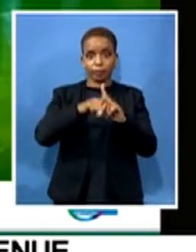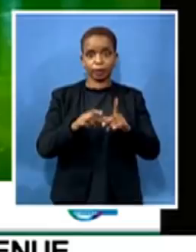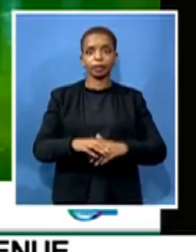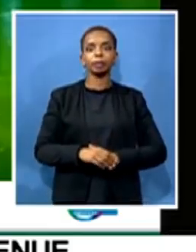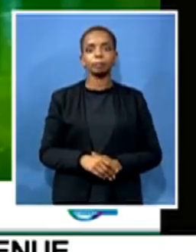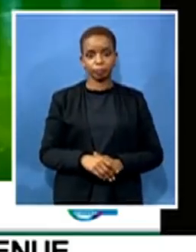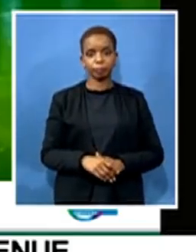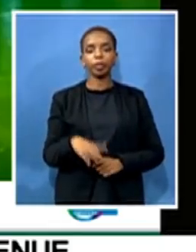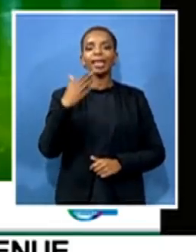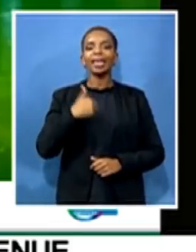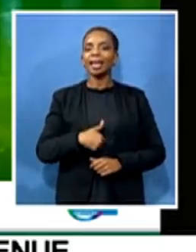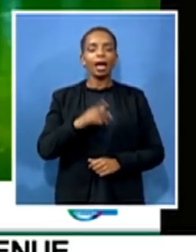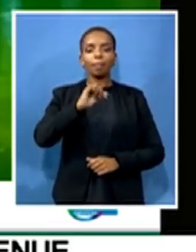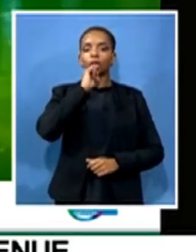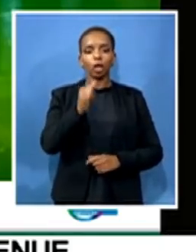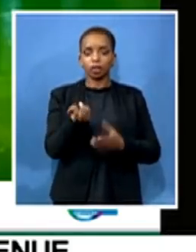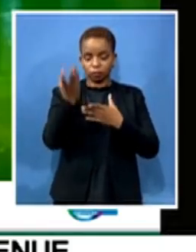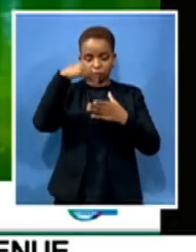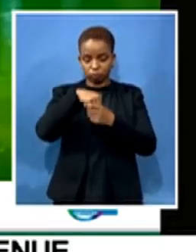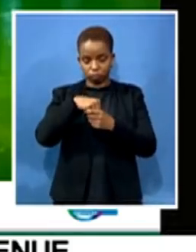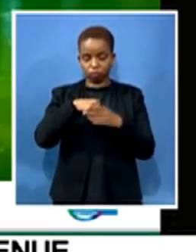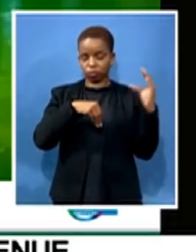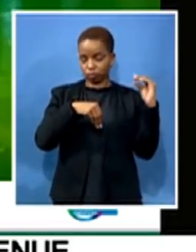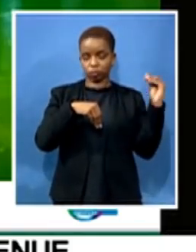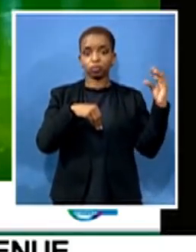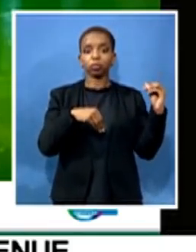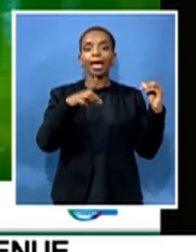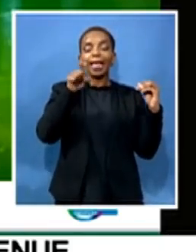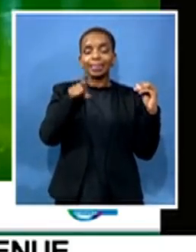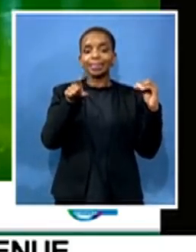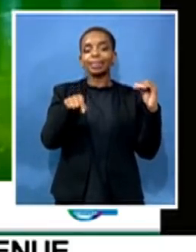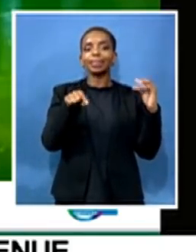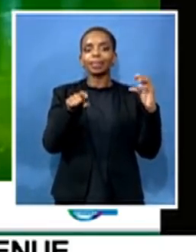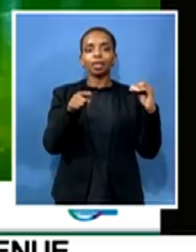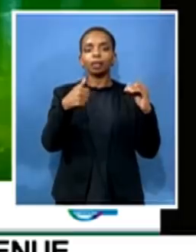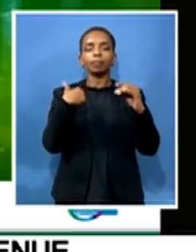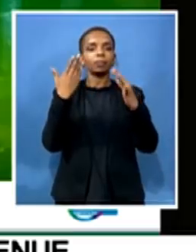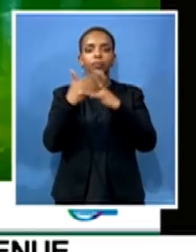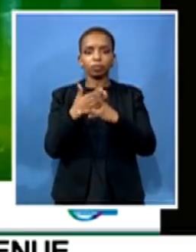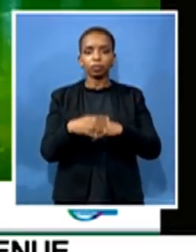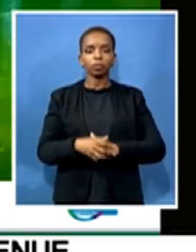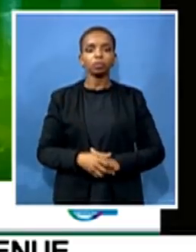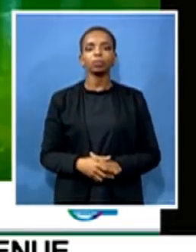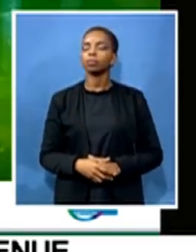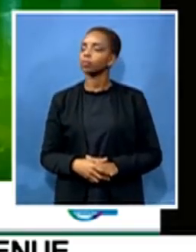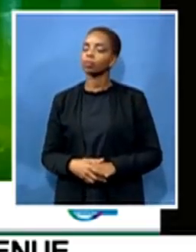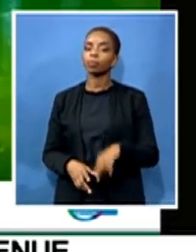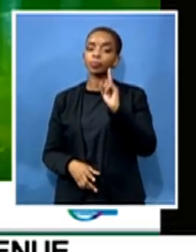that the members are disrupting the program. Can other members mute